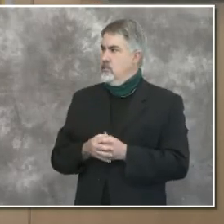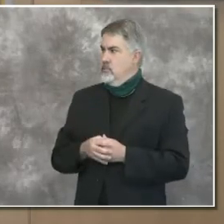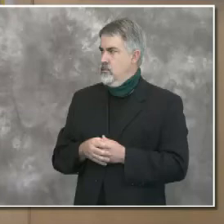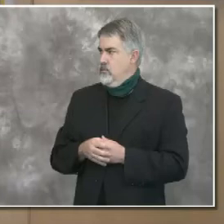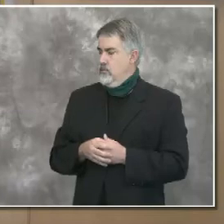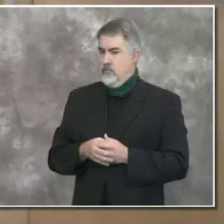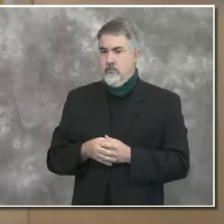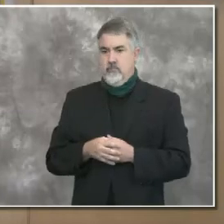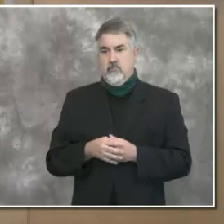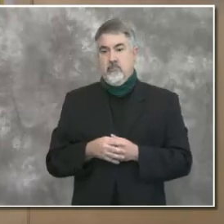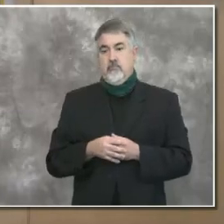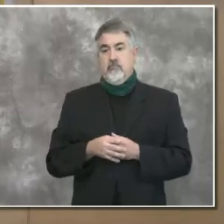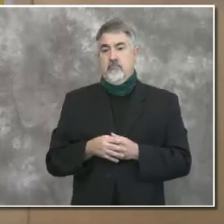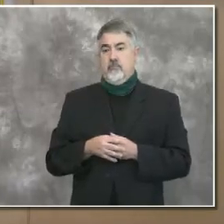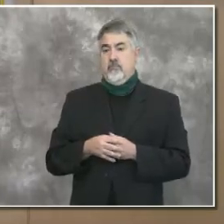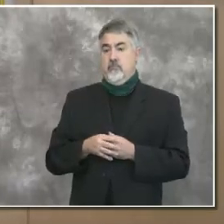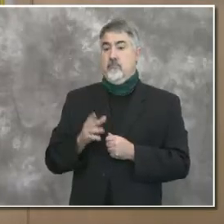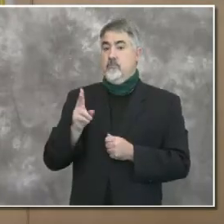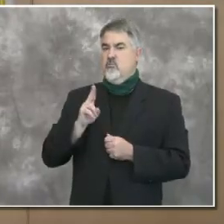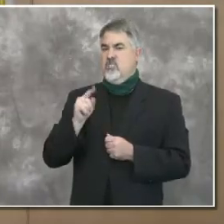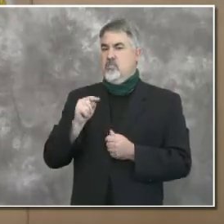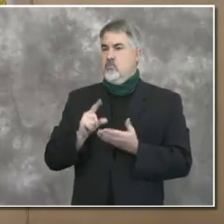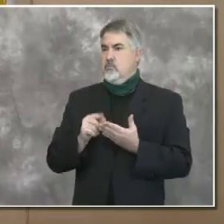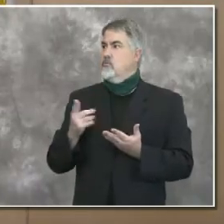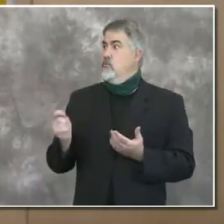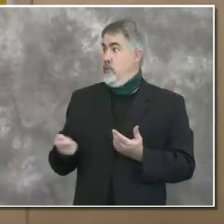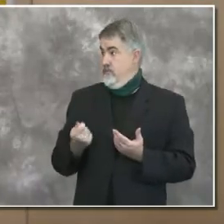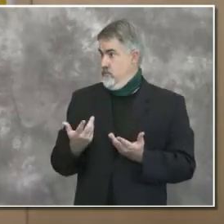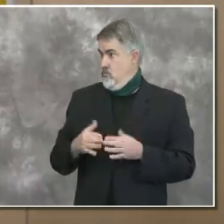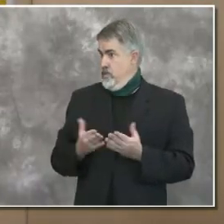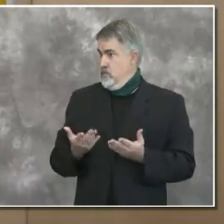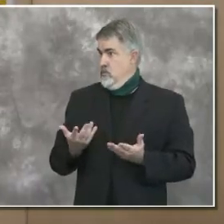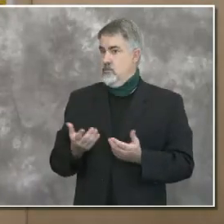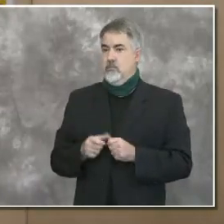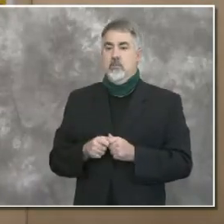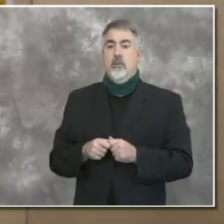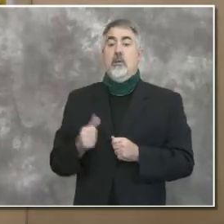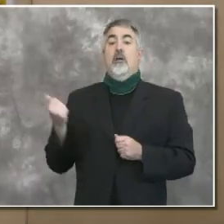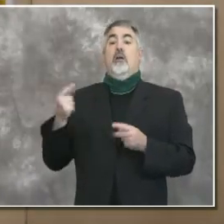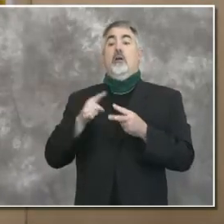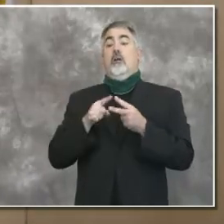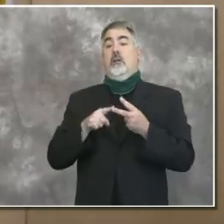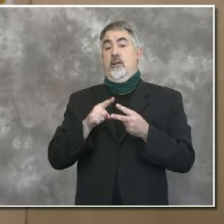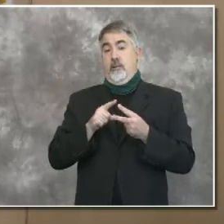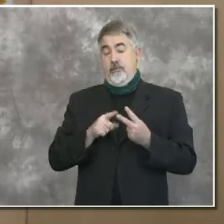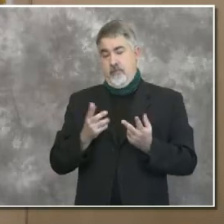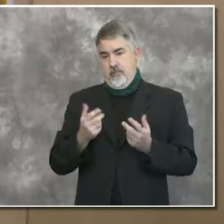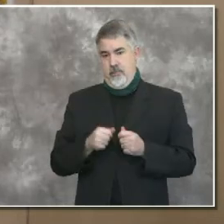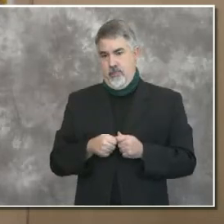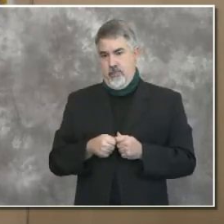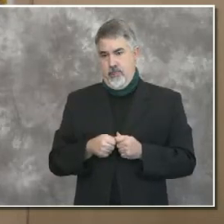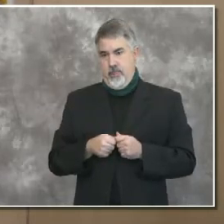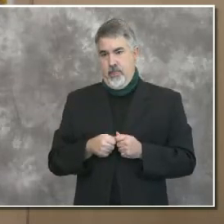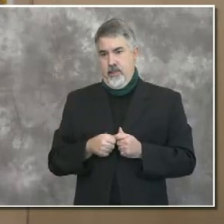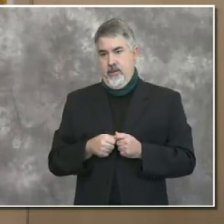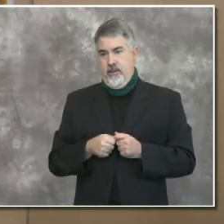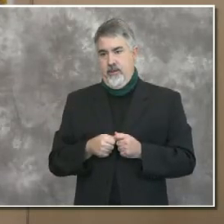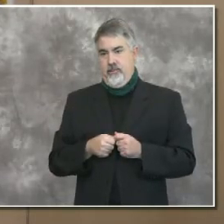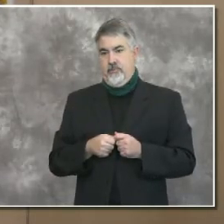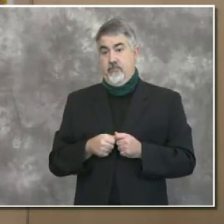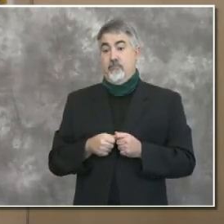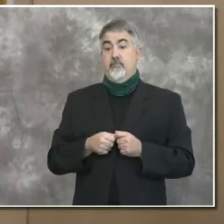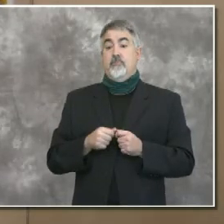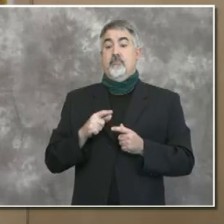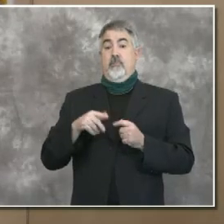Ziegler with the Union Tribune. Two items. In the county's guidelines for